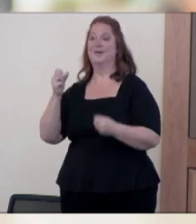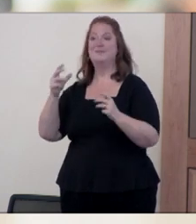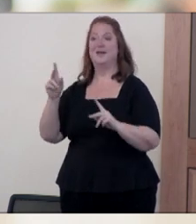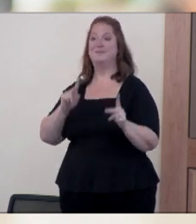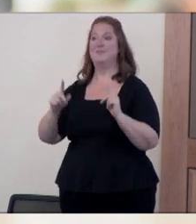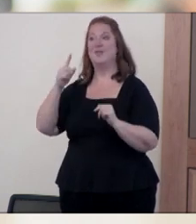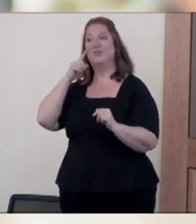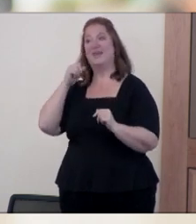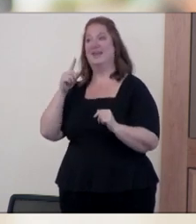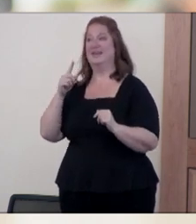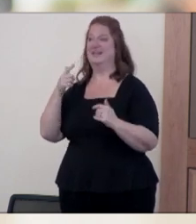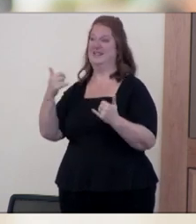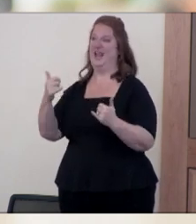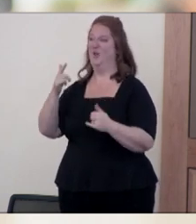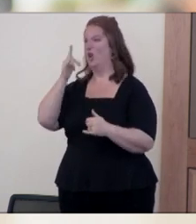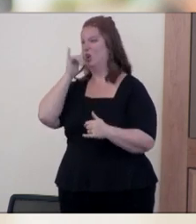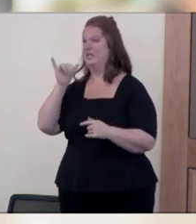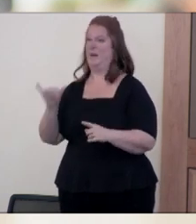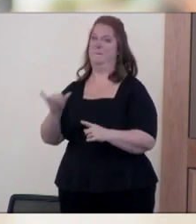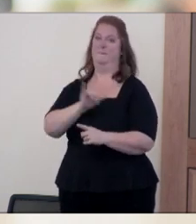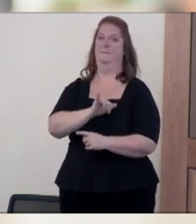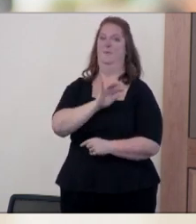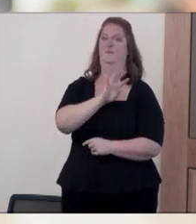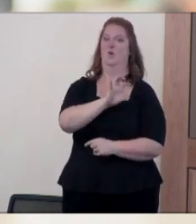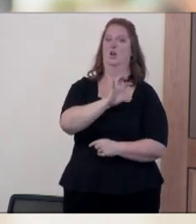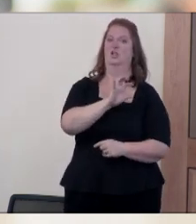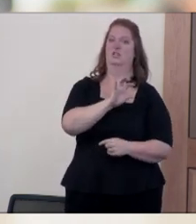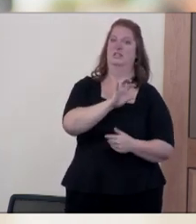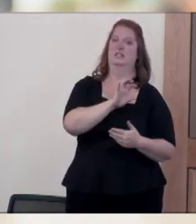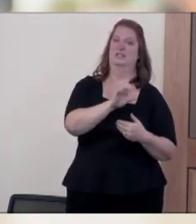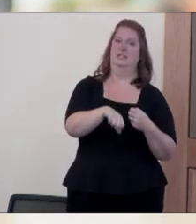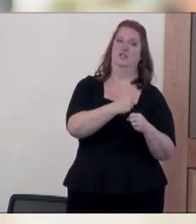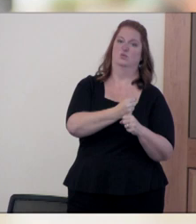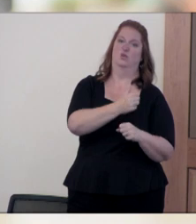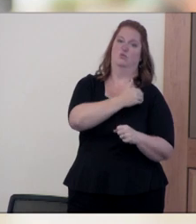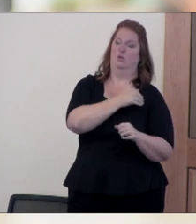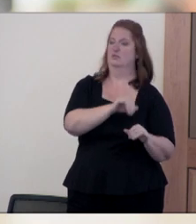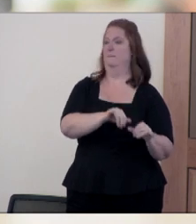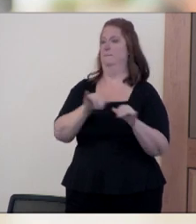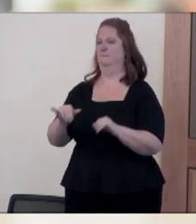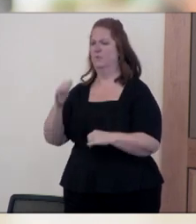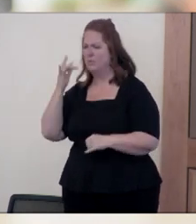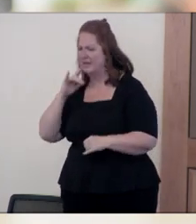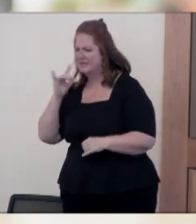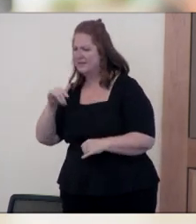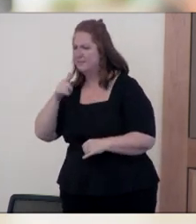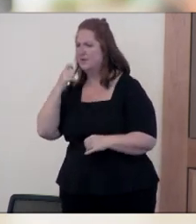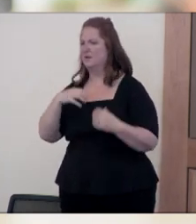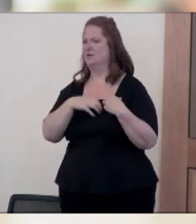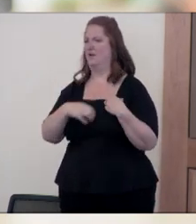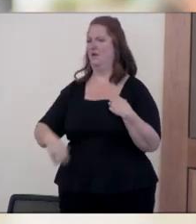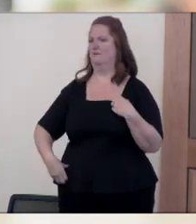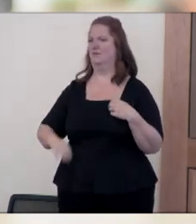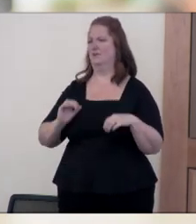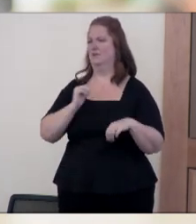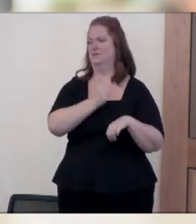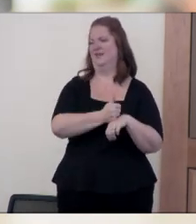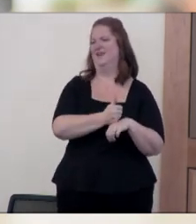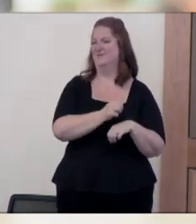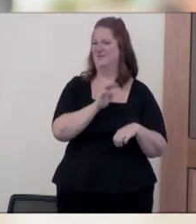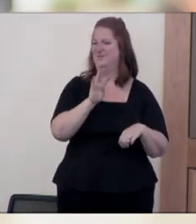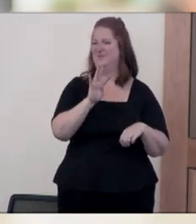did 400 years ago? I say 400 years ago because that's when Harvard was started, about then